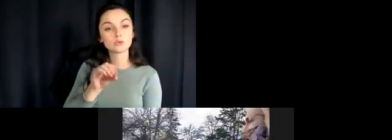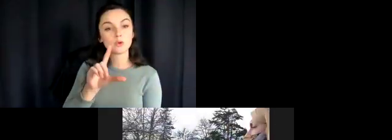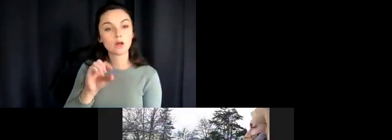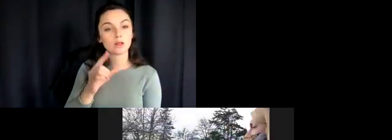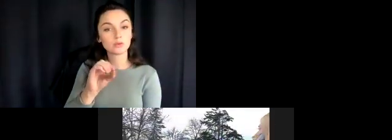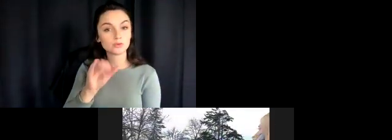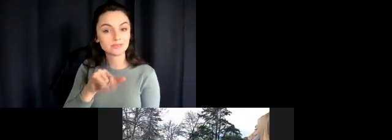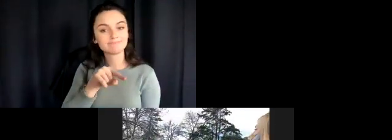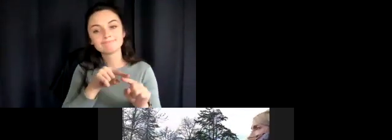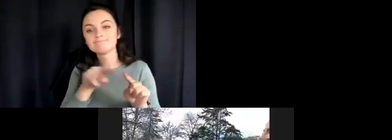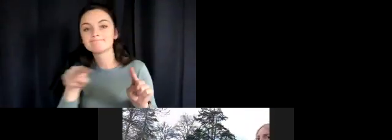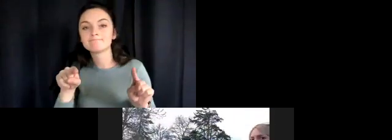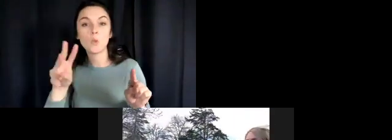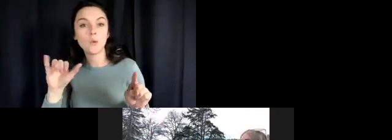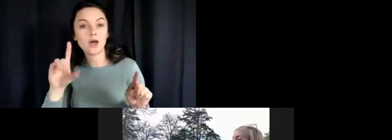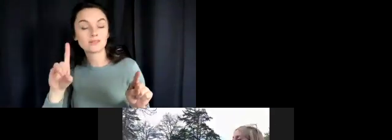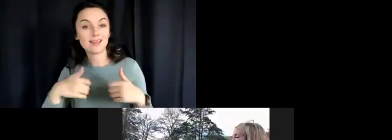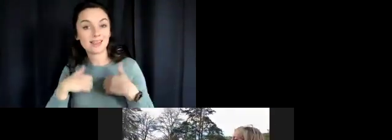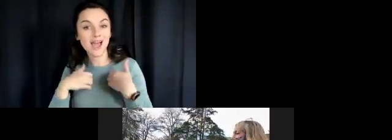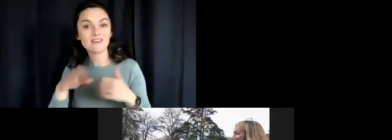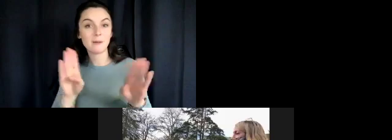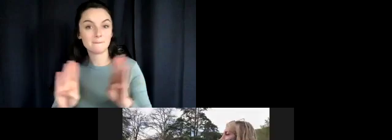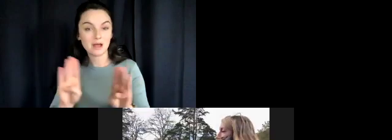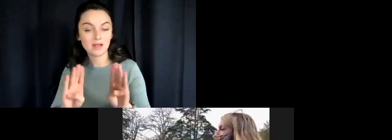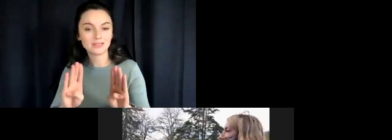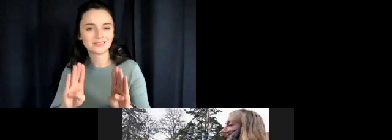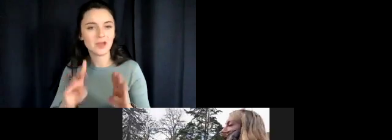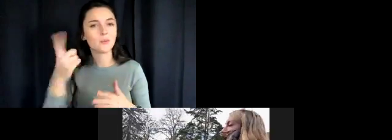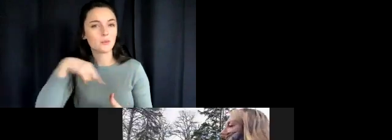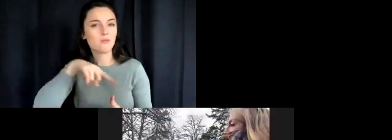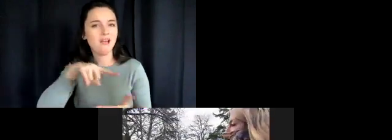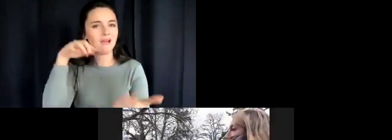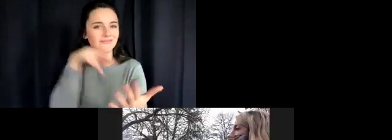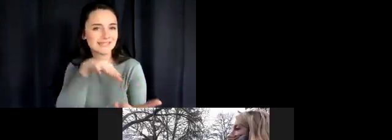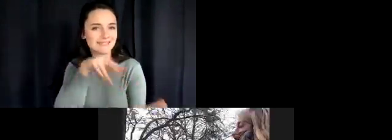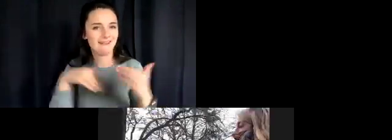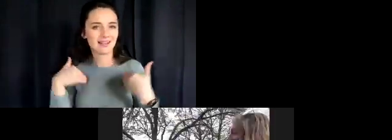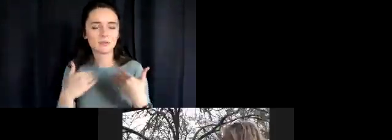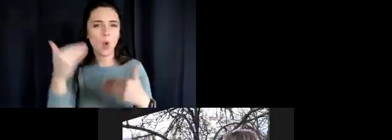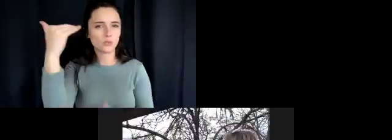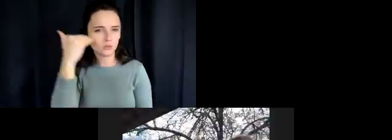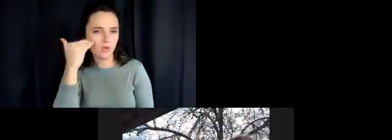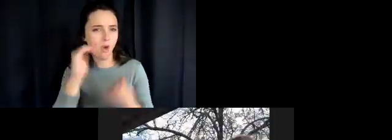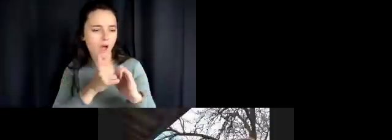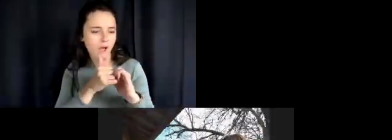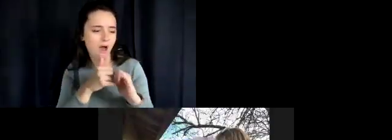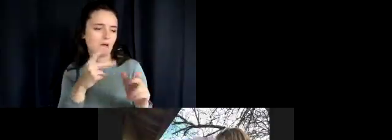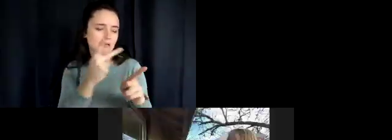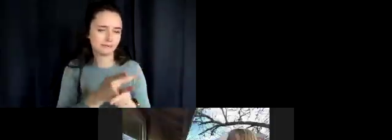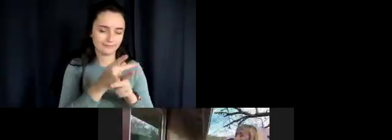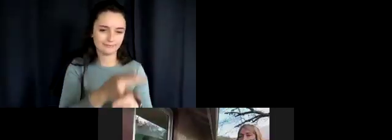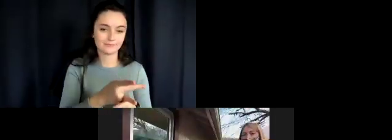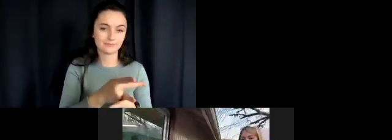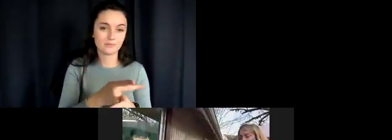biology. So we've all studied these animals and know how to take care of them. So one of the aspects of taking care of these animals